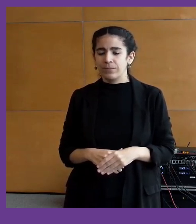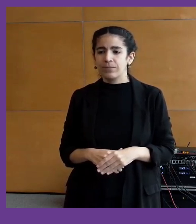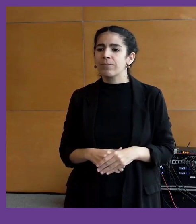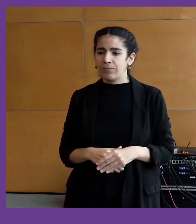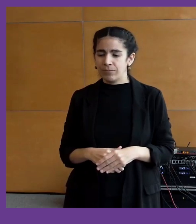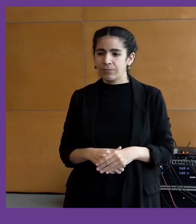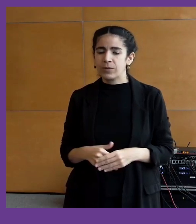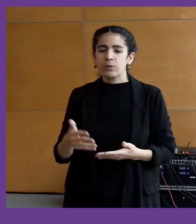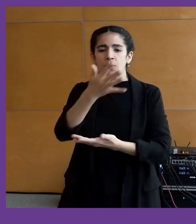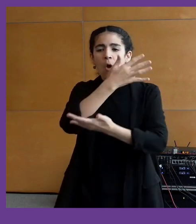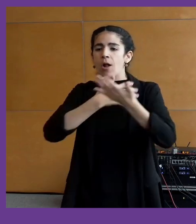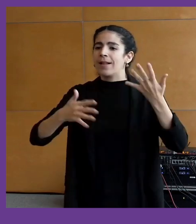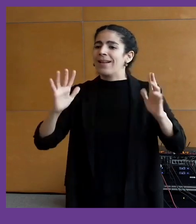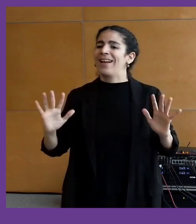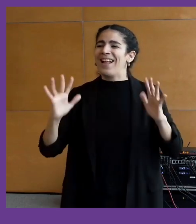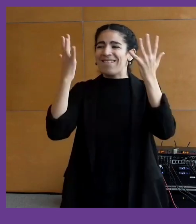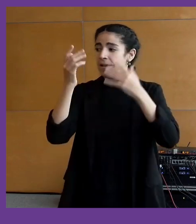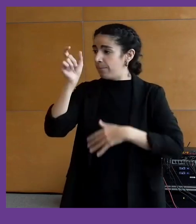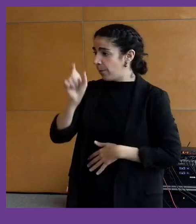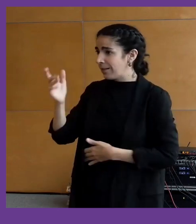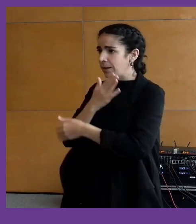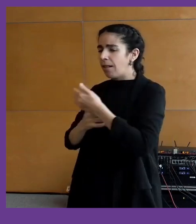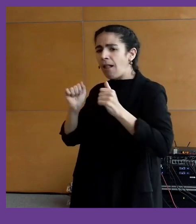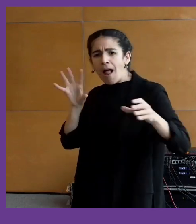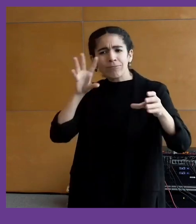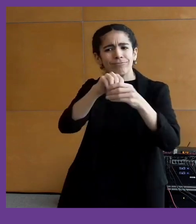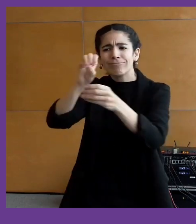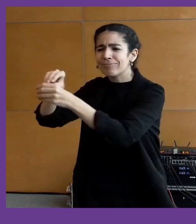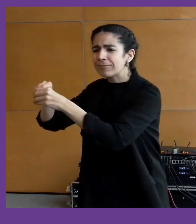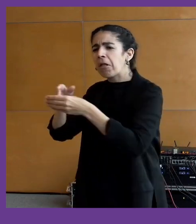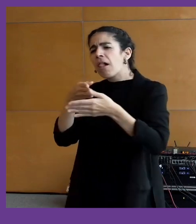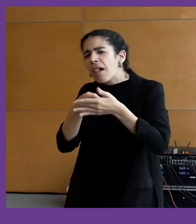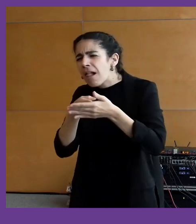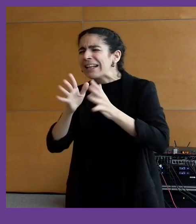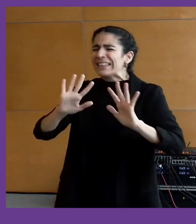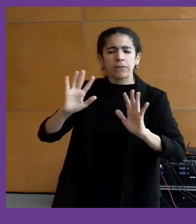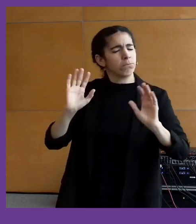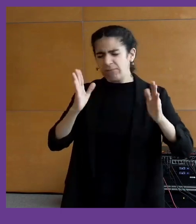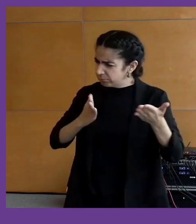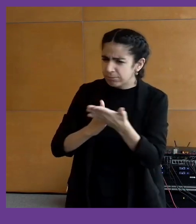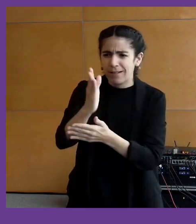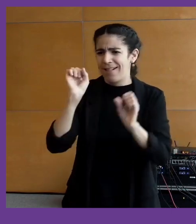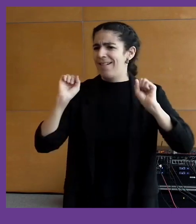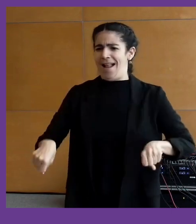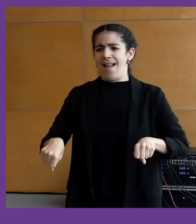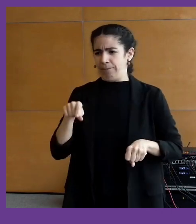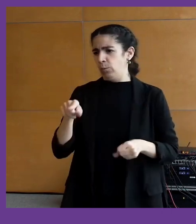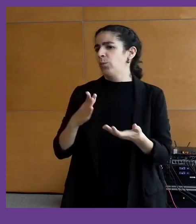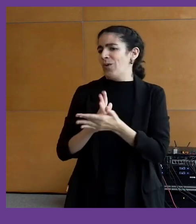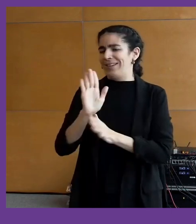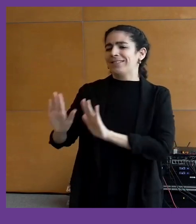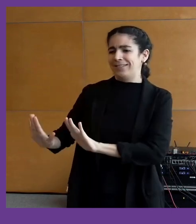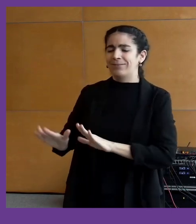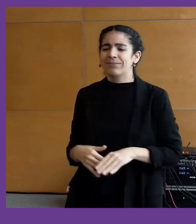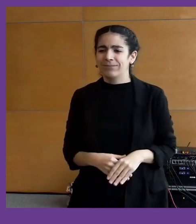Advocacy plays a key role in making accessibility a reality. It helps raise awareness about the needs